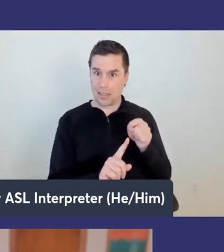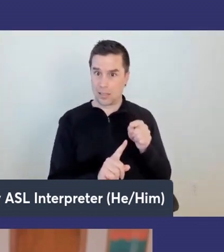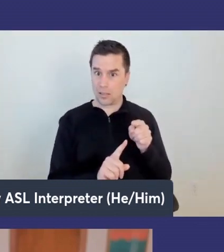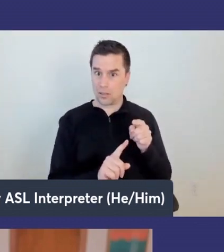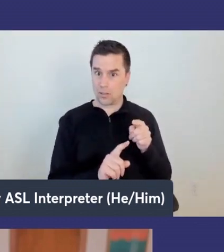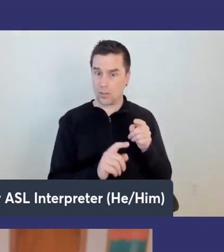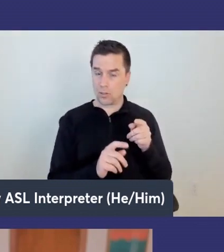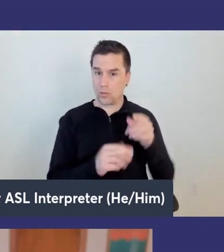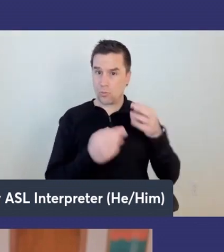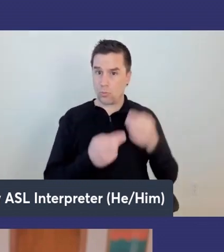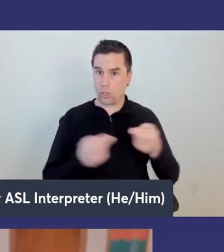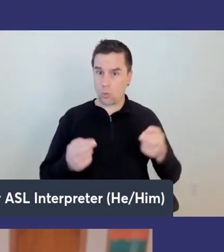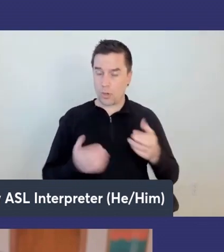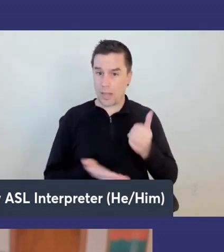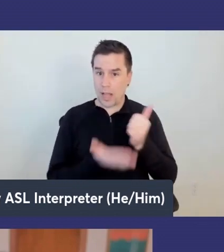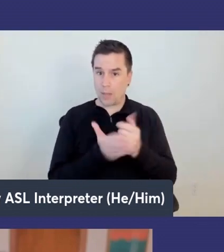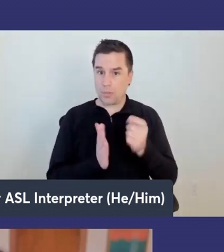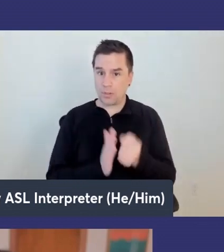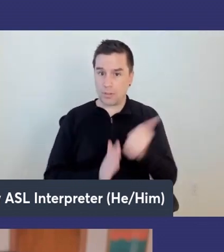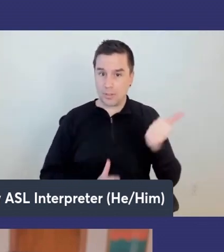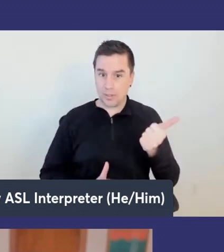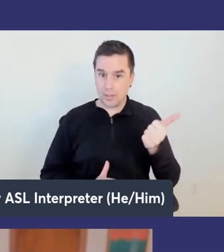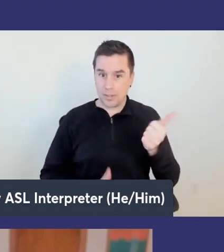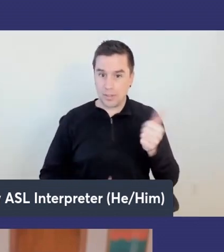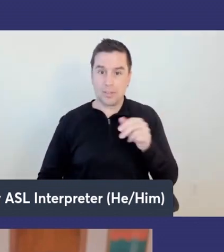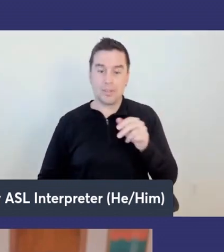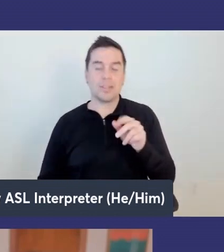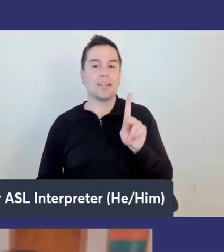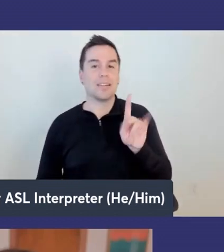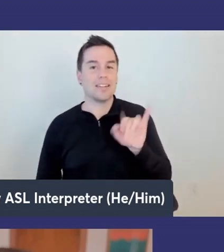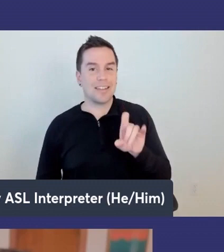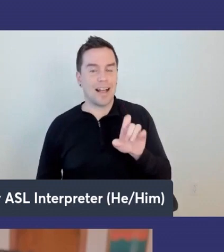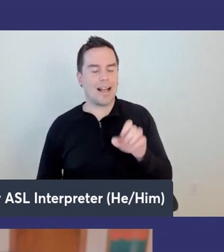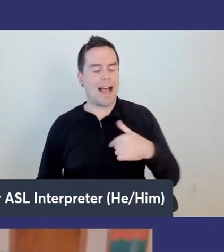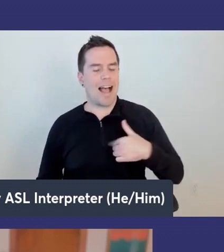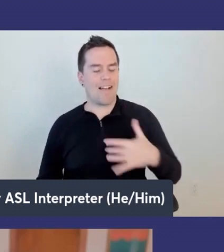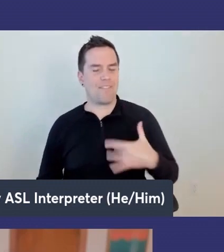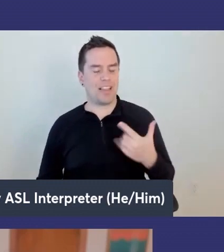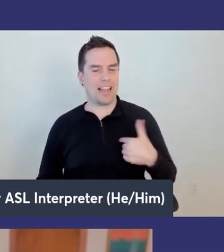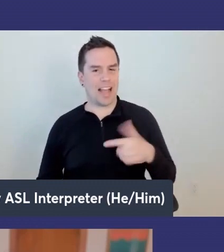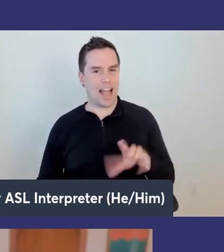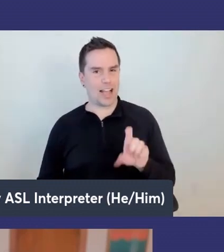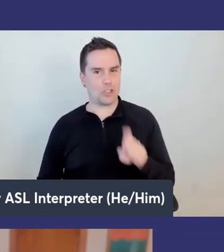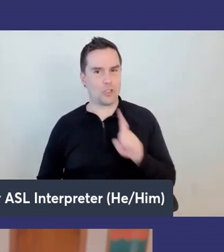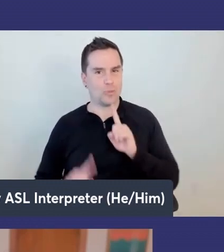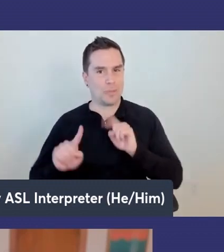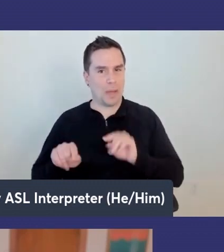should take this. I feel like I'm being. Since they picked on you, yeah. I'm being too polite. No.